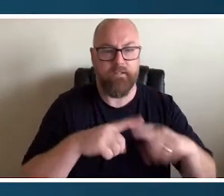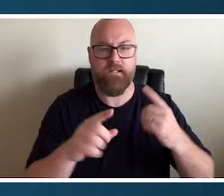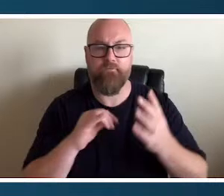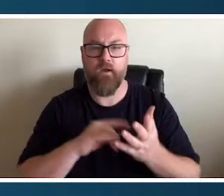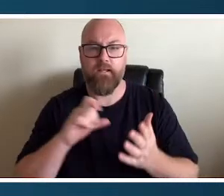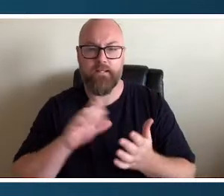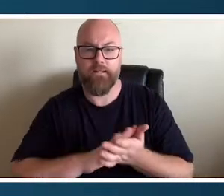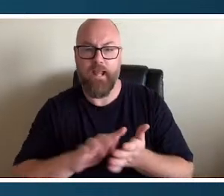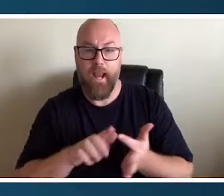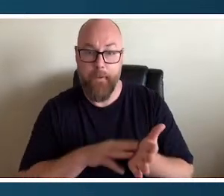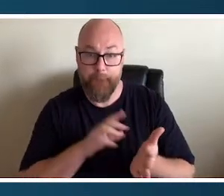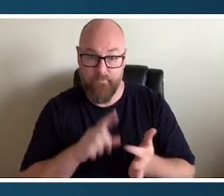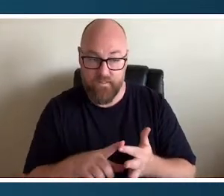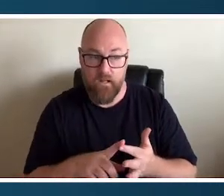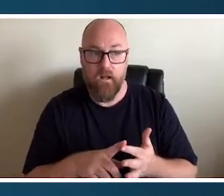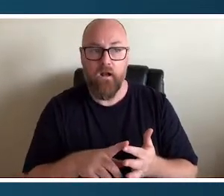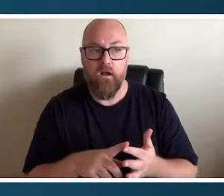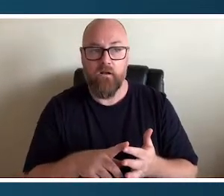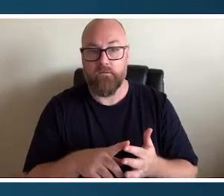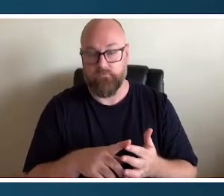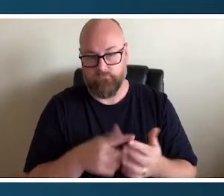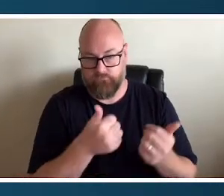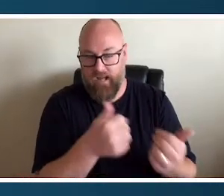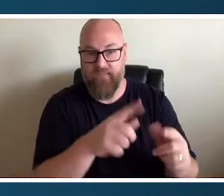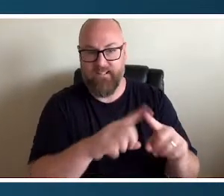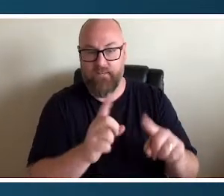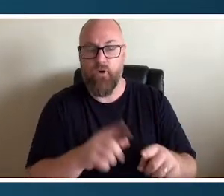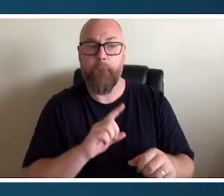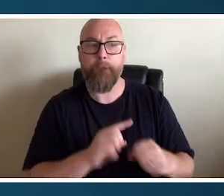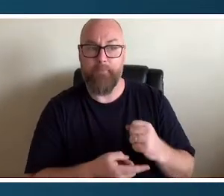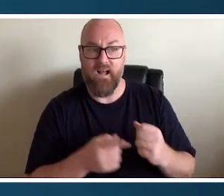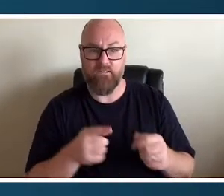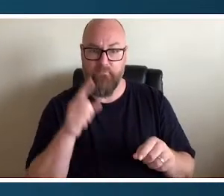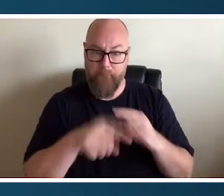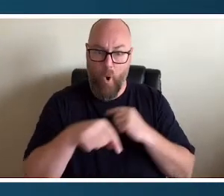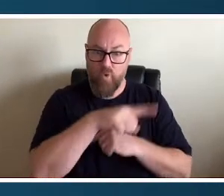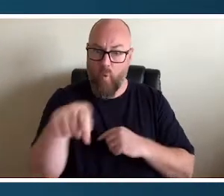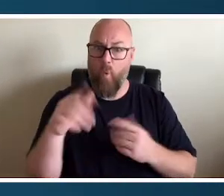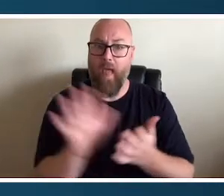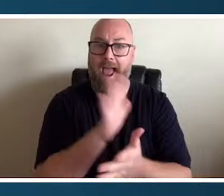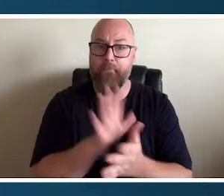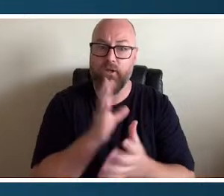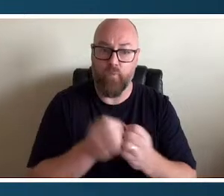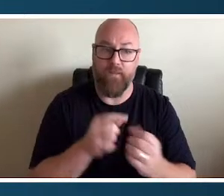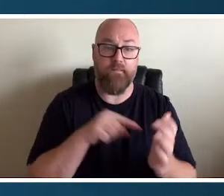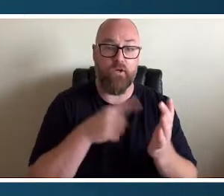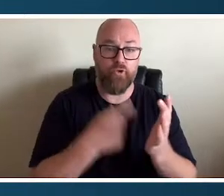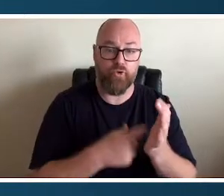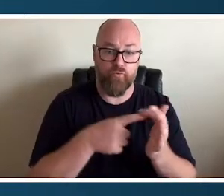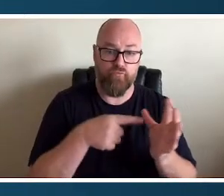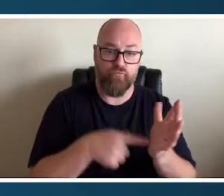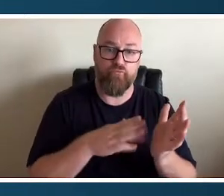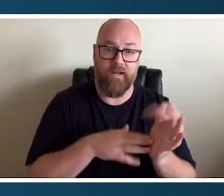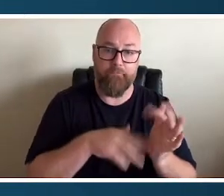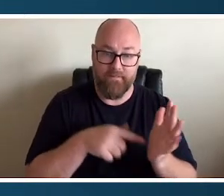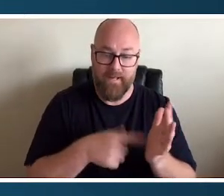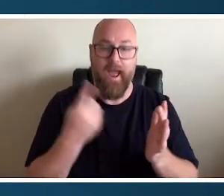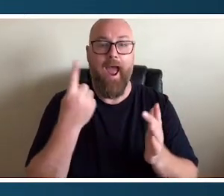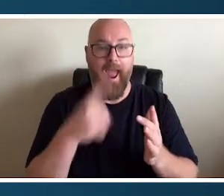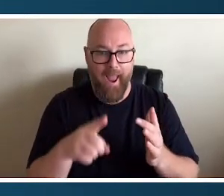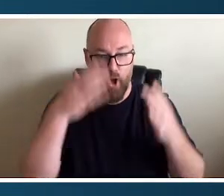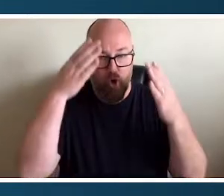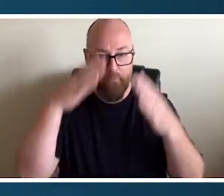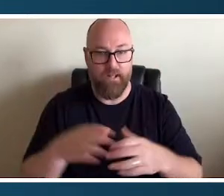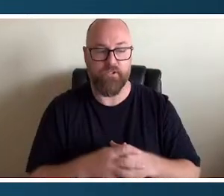them are happy with their treatment and the accommodation. However, as I mentioned earlier, we should